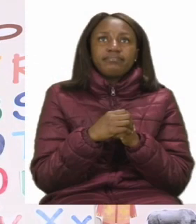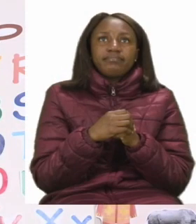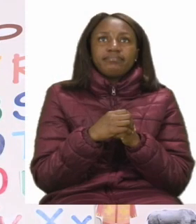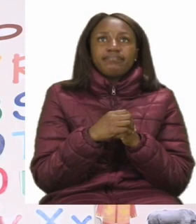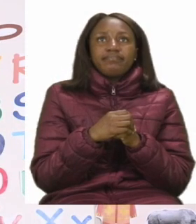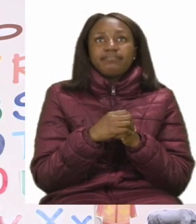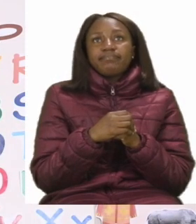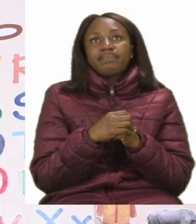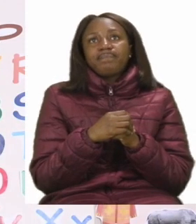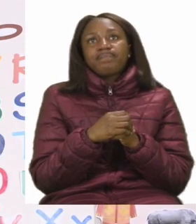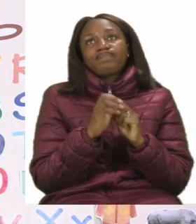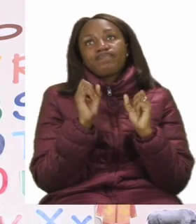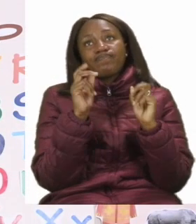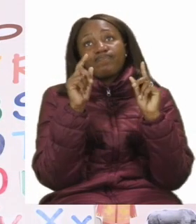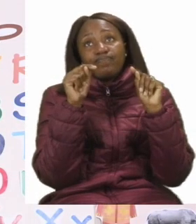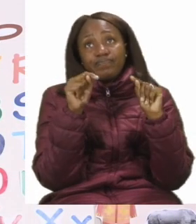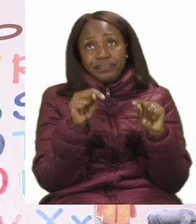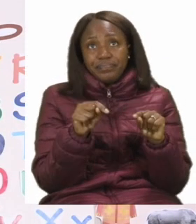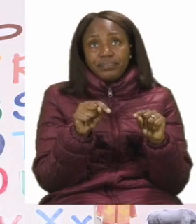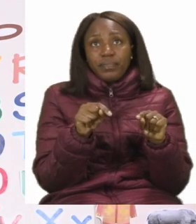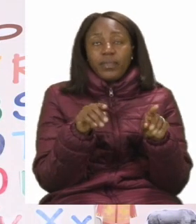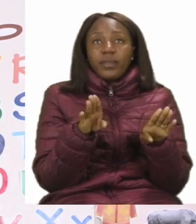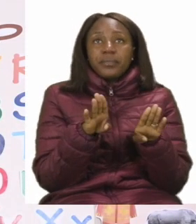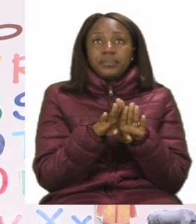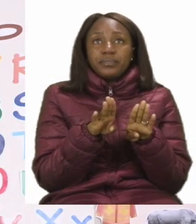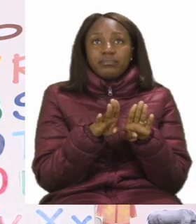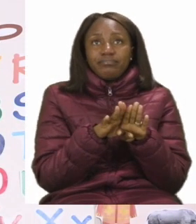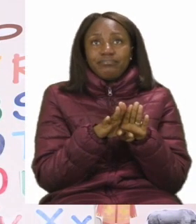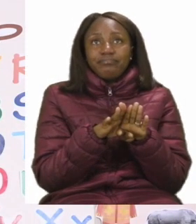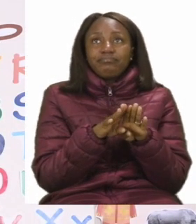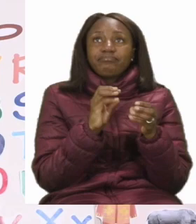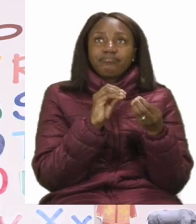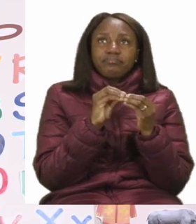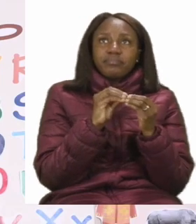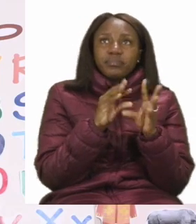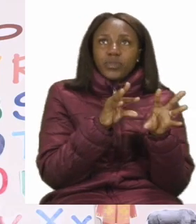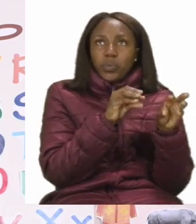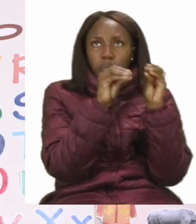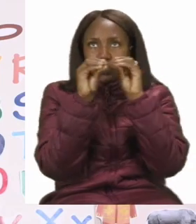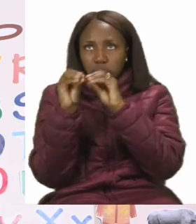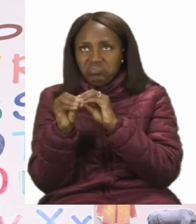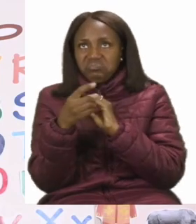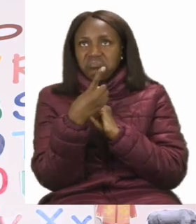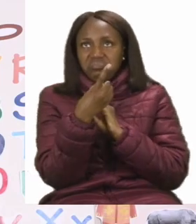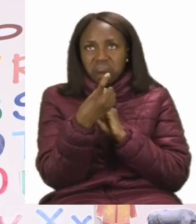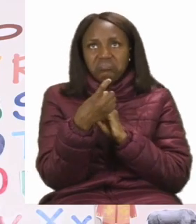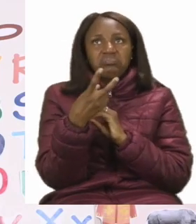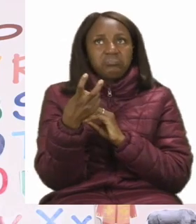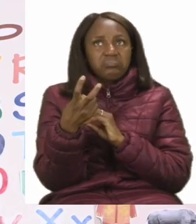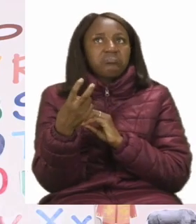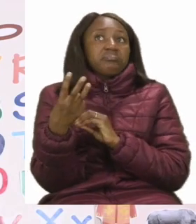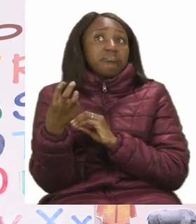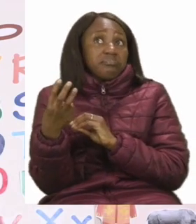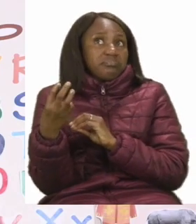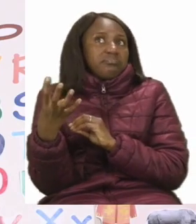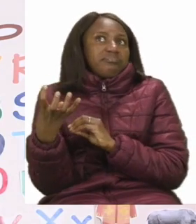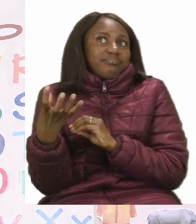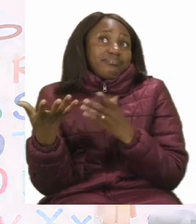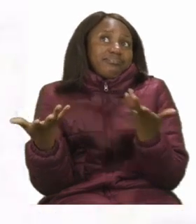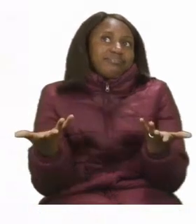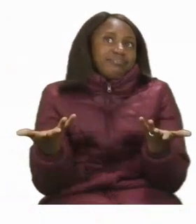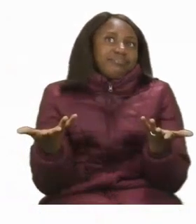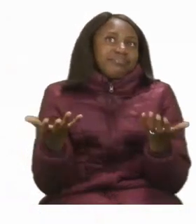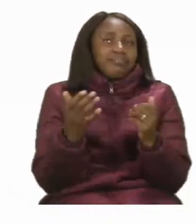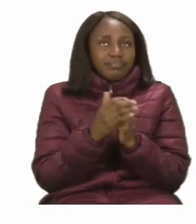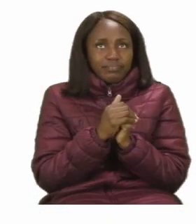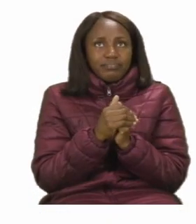For this part of our lesson, we are going to do some rounding off. So let's go to page 7 in